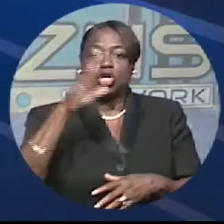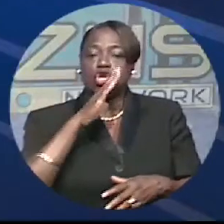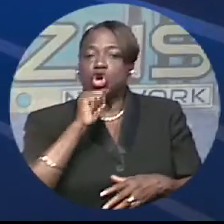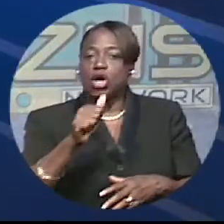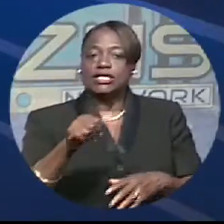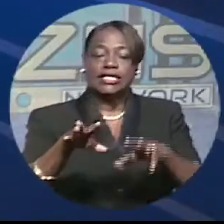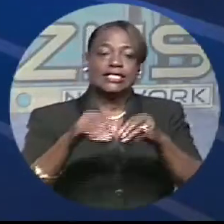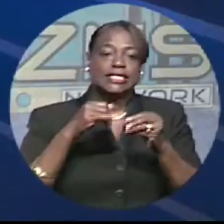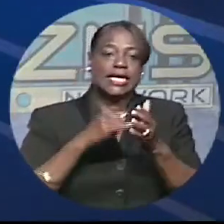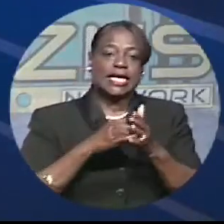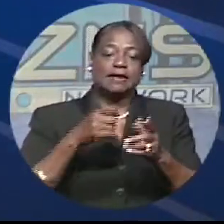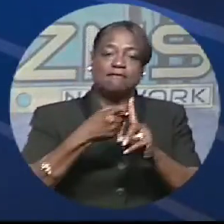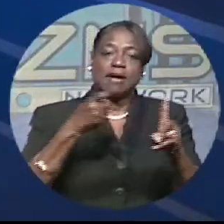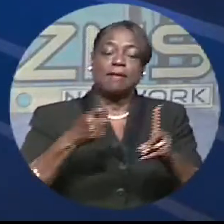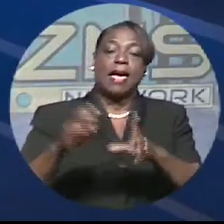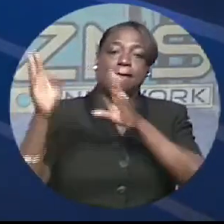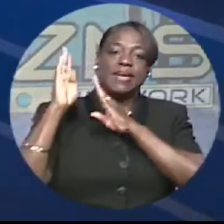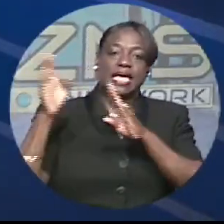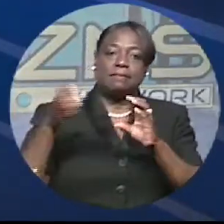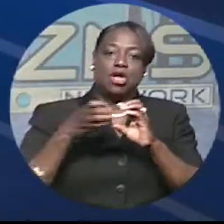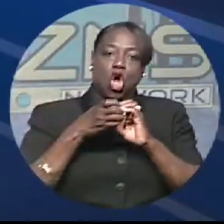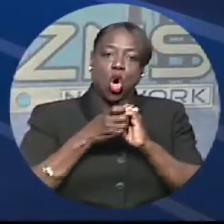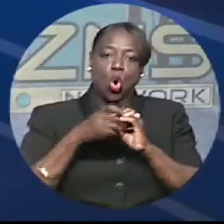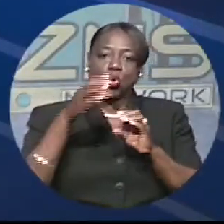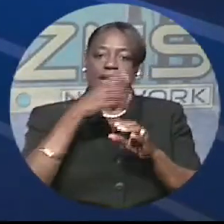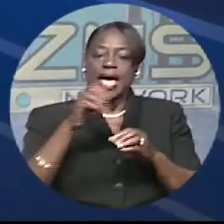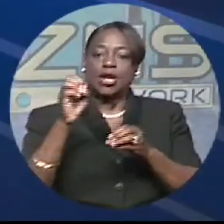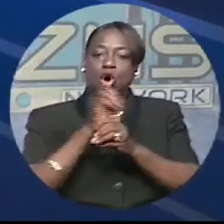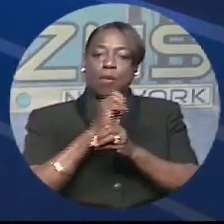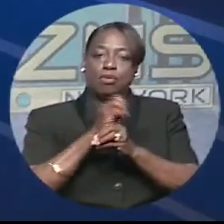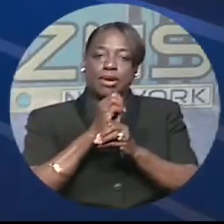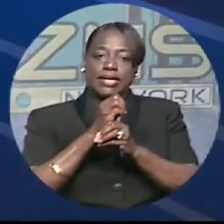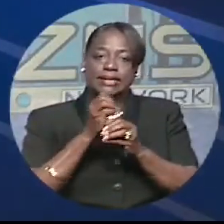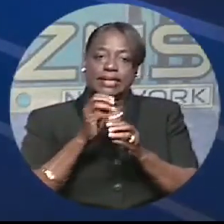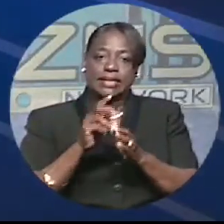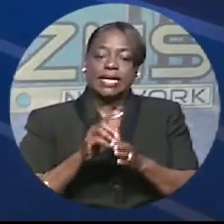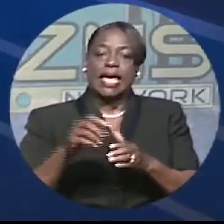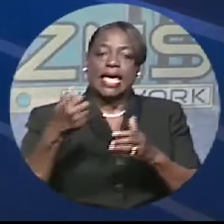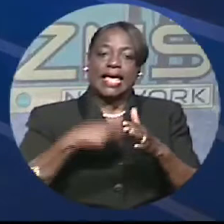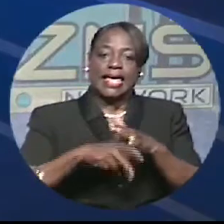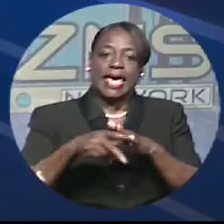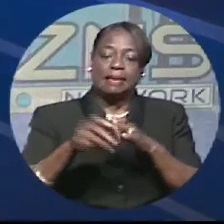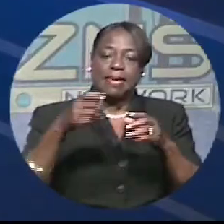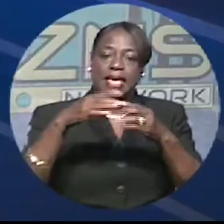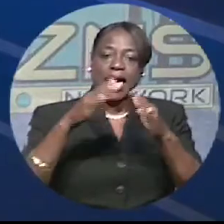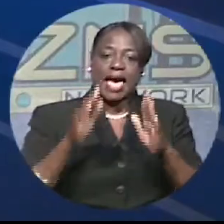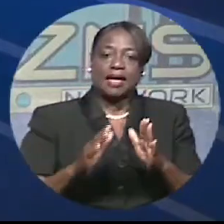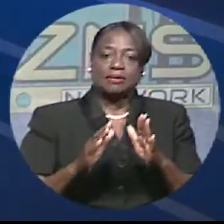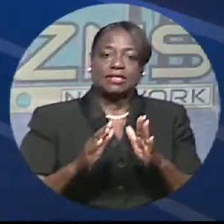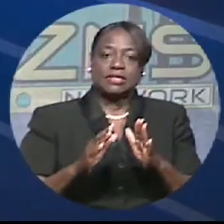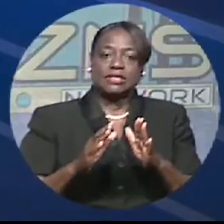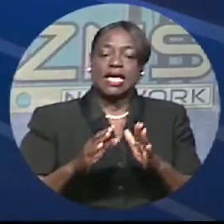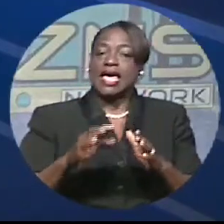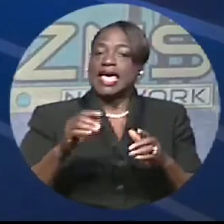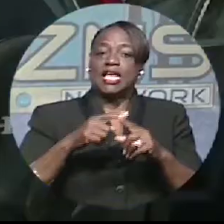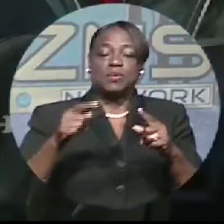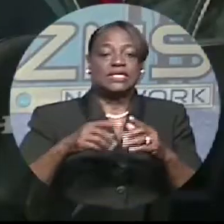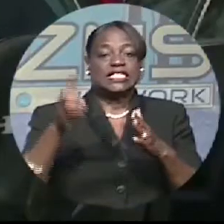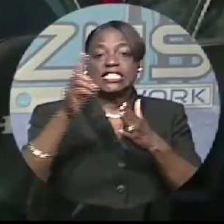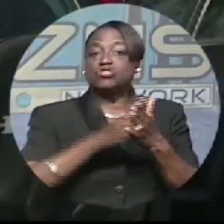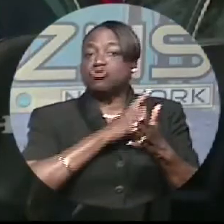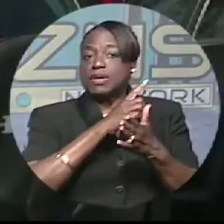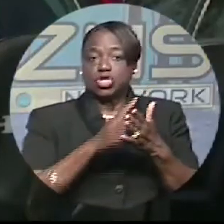from Bahamian-owned and operated gaming house operators, it would also be